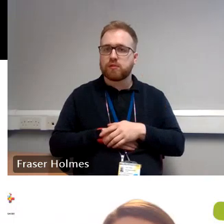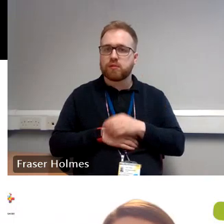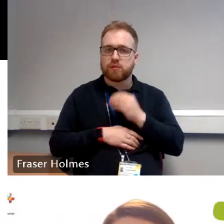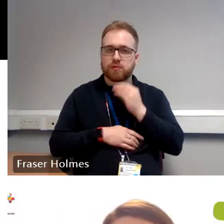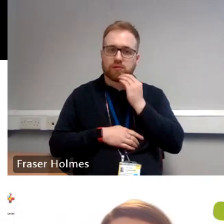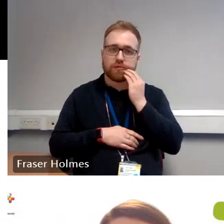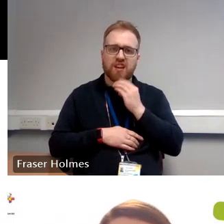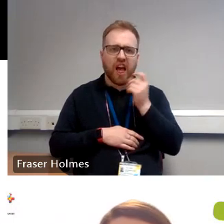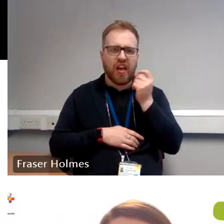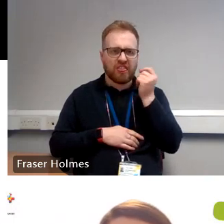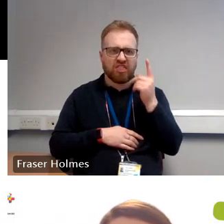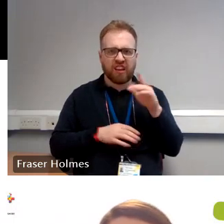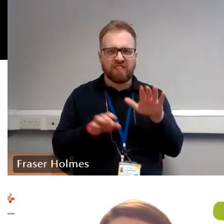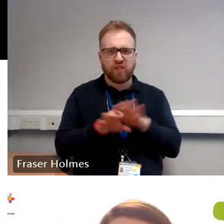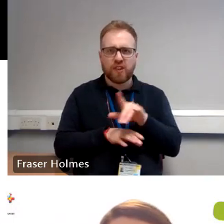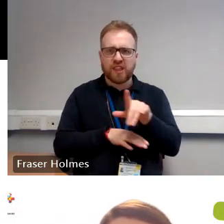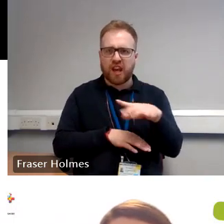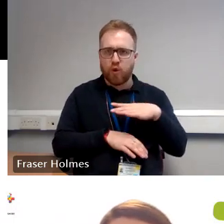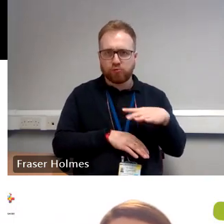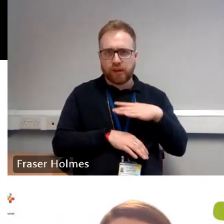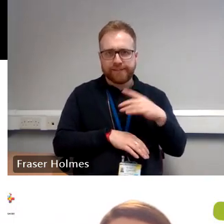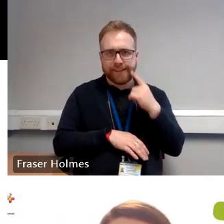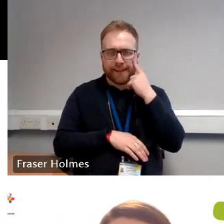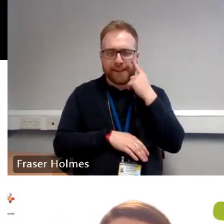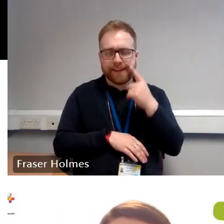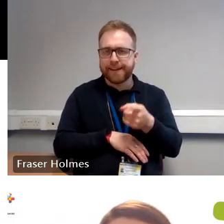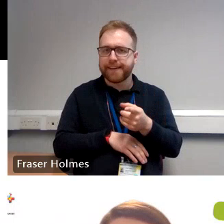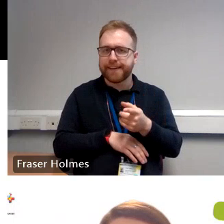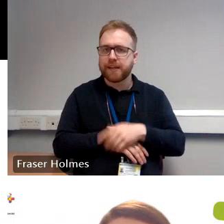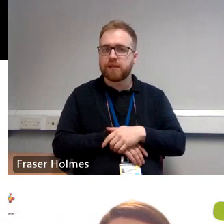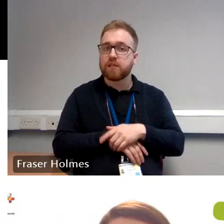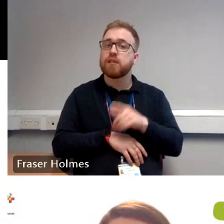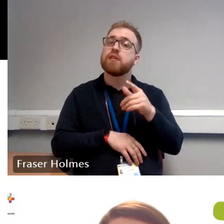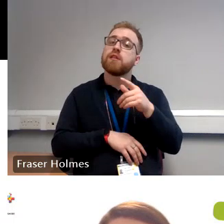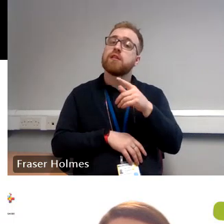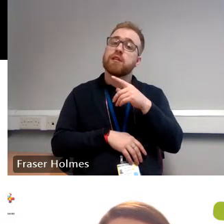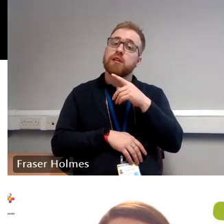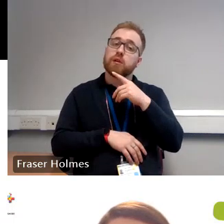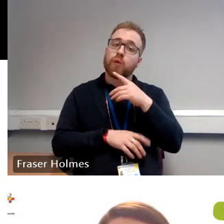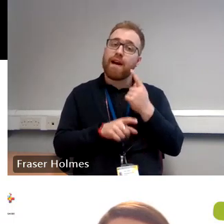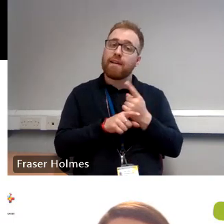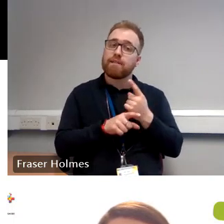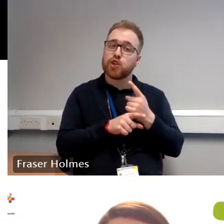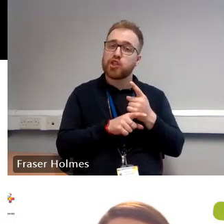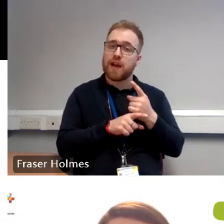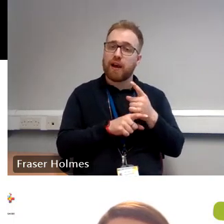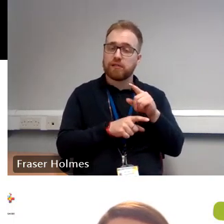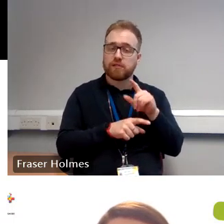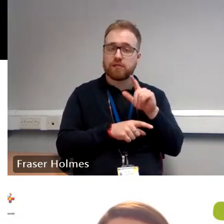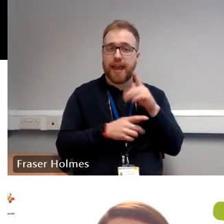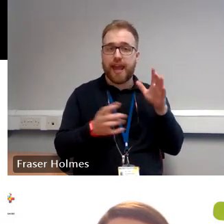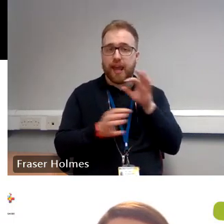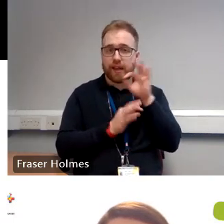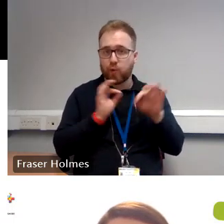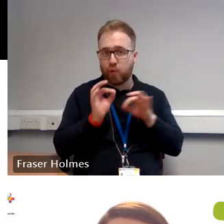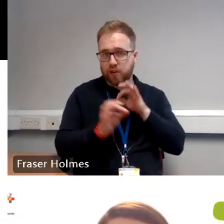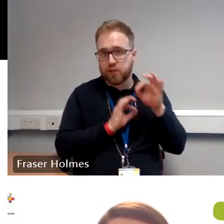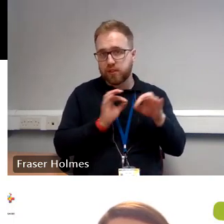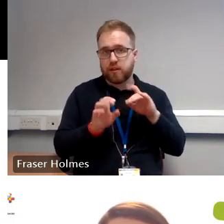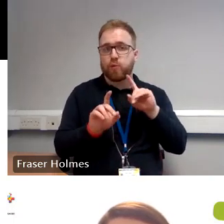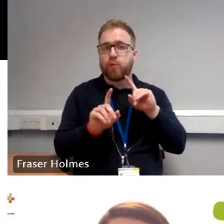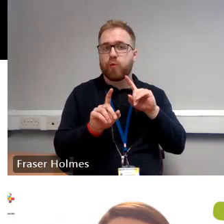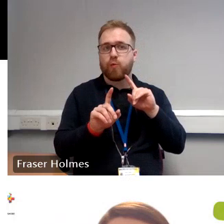I think I've probably covered these by now. As I say, we've got the chat box function. Any questions that we don't